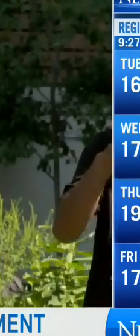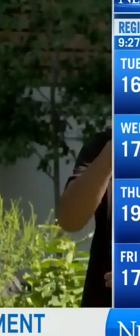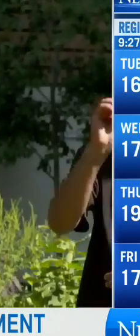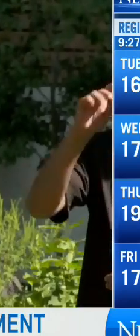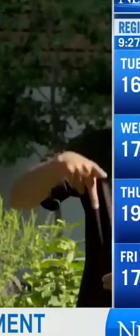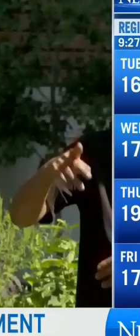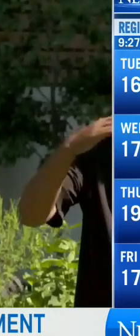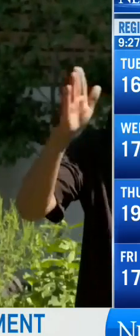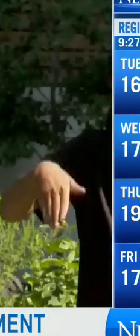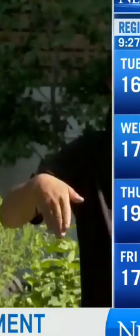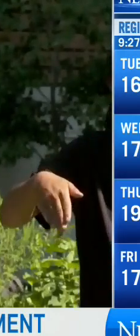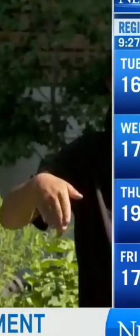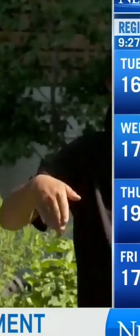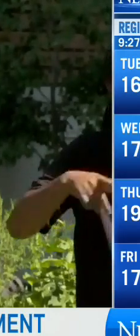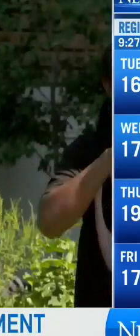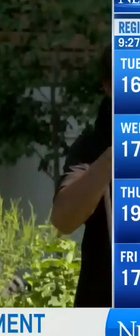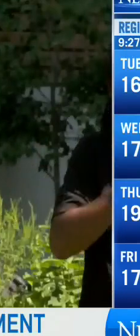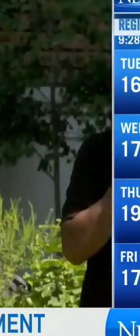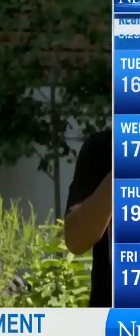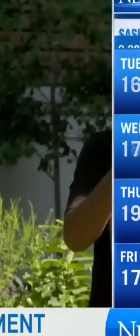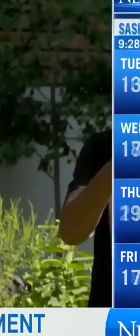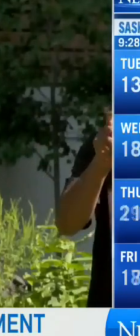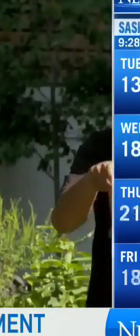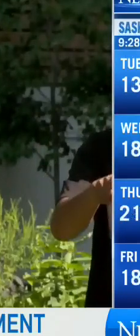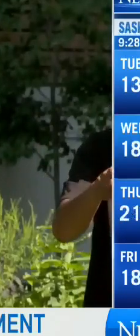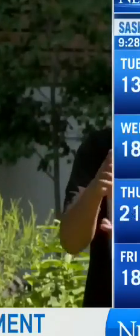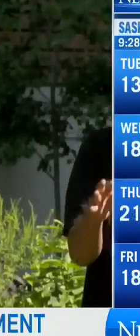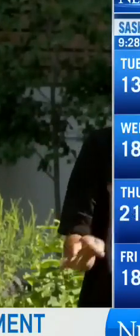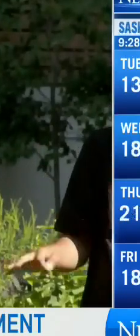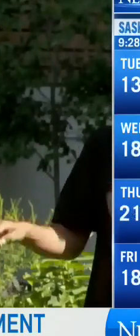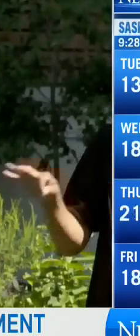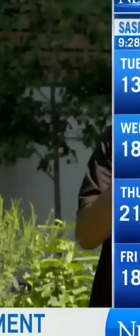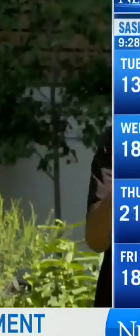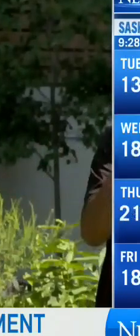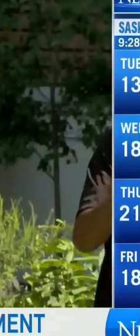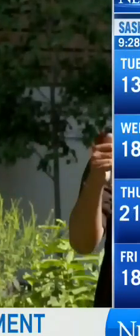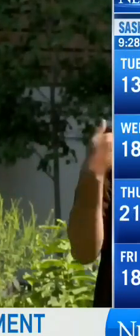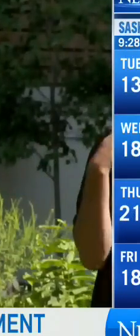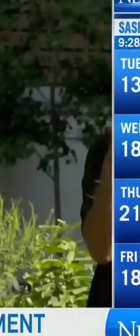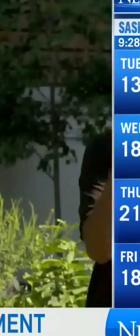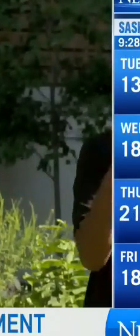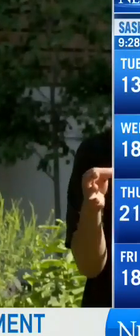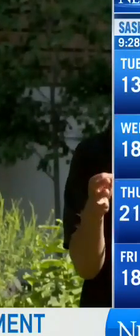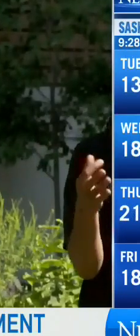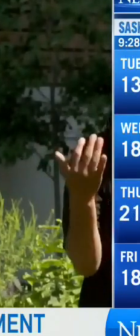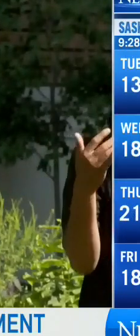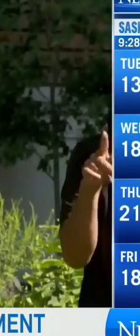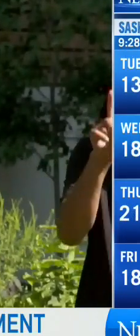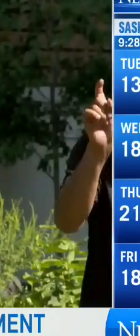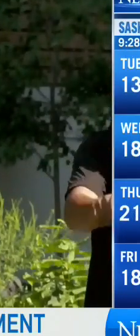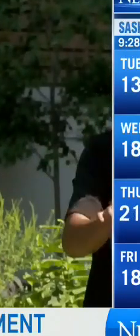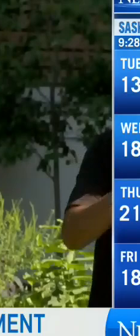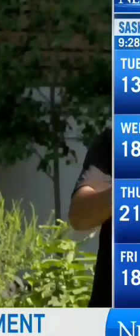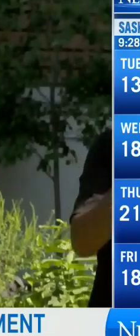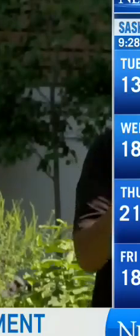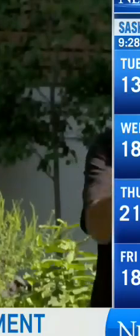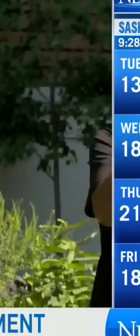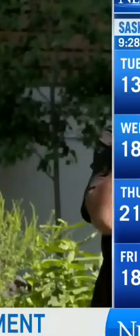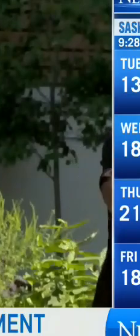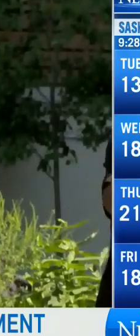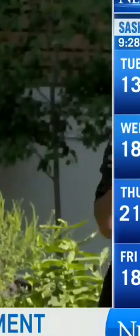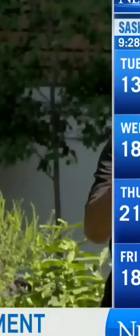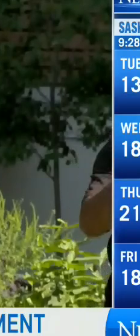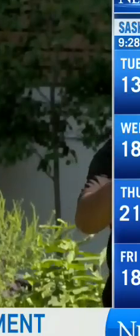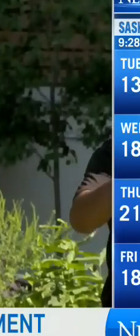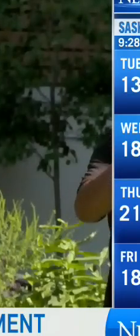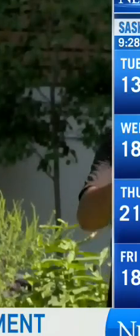It's incredibly important to give people an alternative to having to buy a home. There have to be ways, other ways